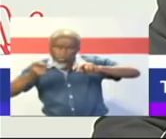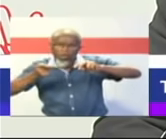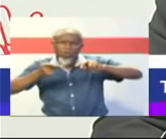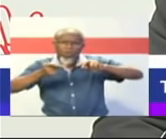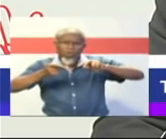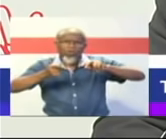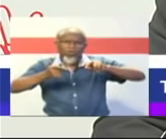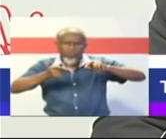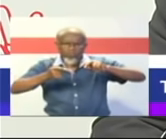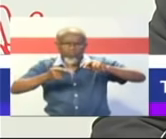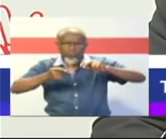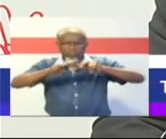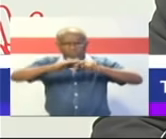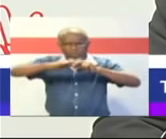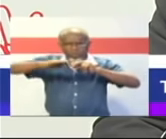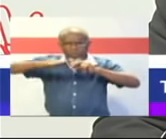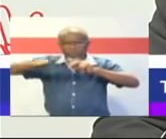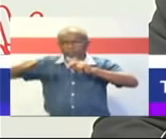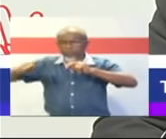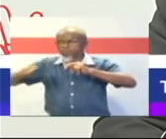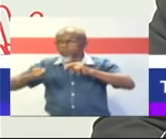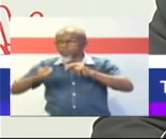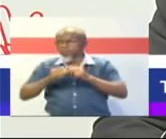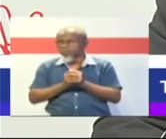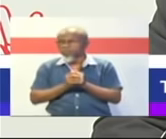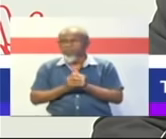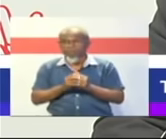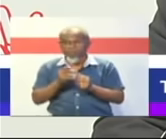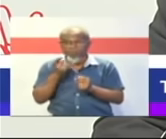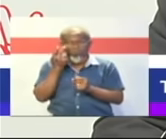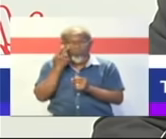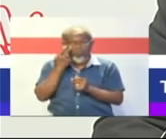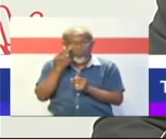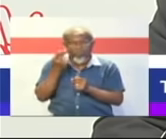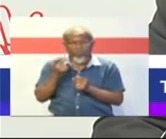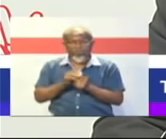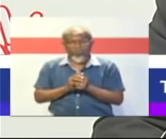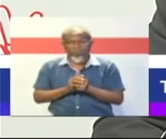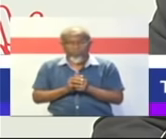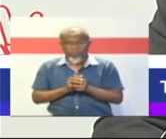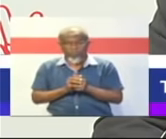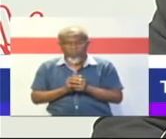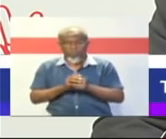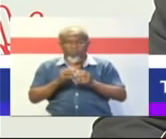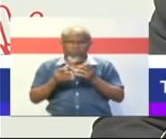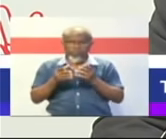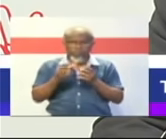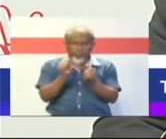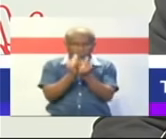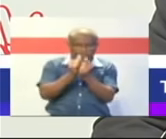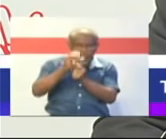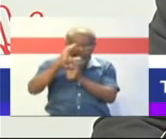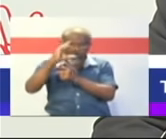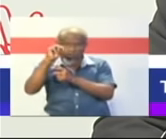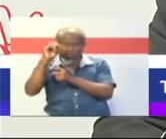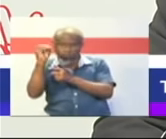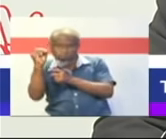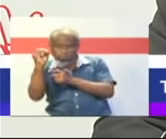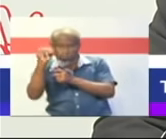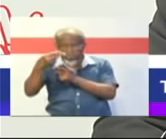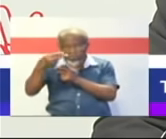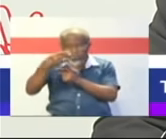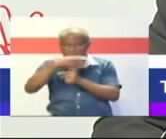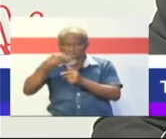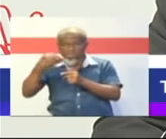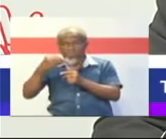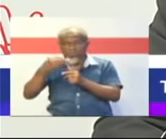nursing practitioner would have visited our colleagues in Tobago. We have constant communication through the offices of the CMOH and the Chief of Staff